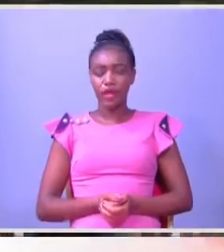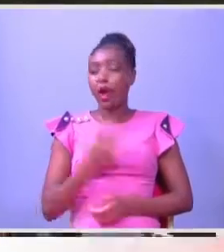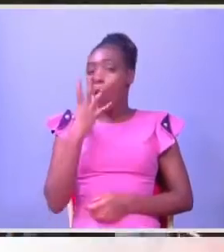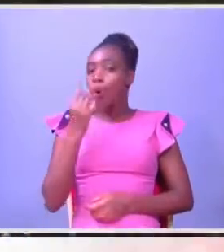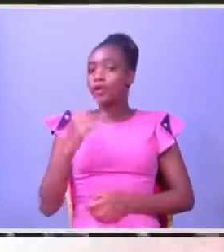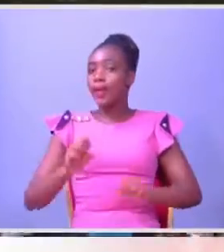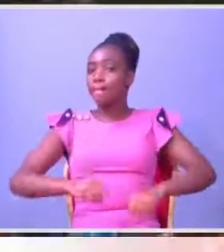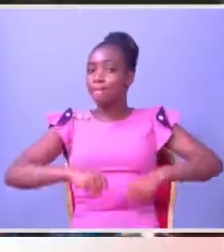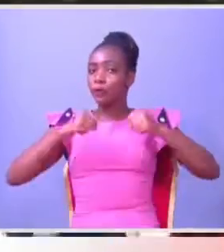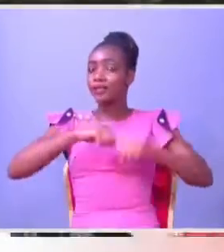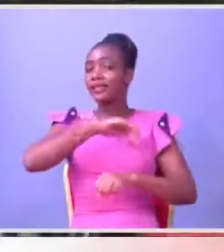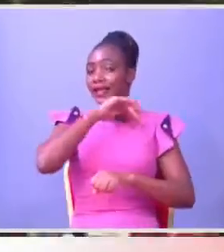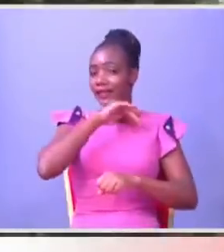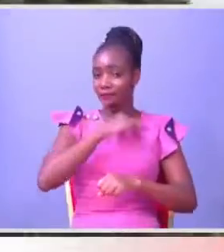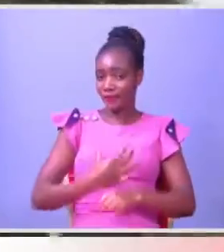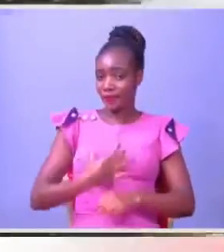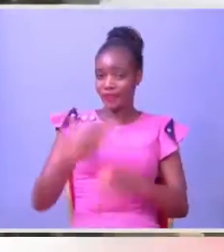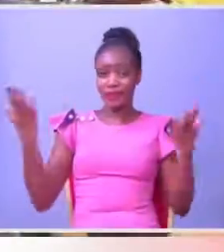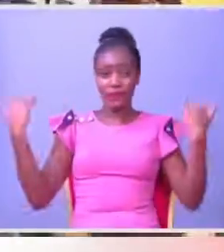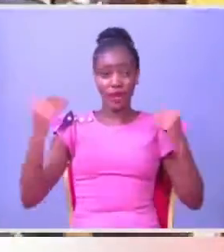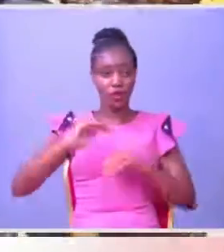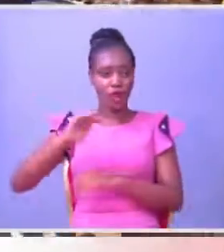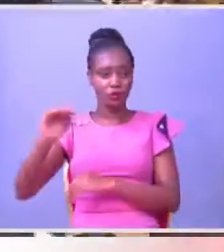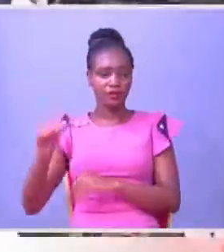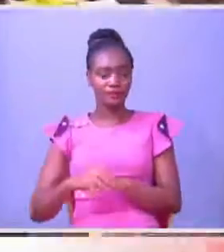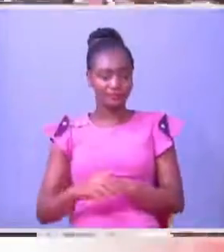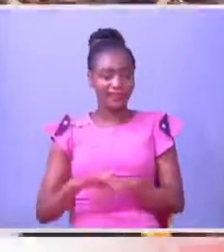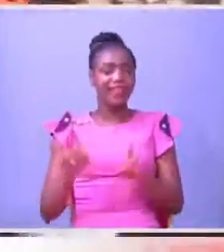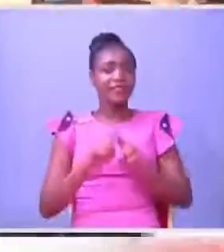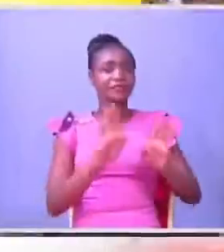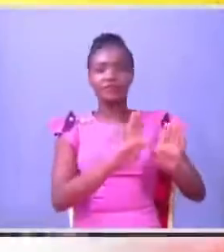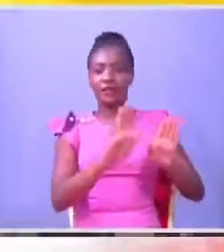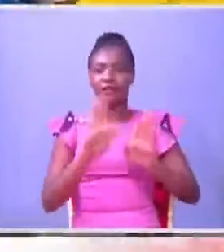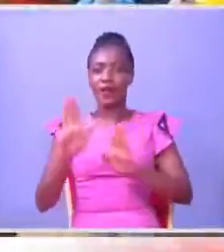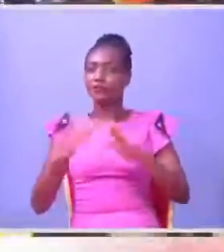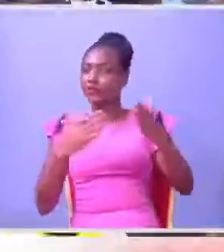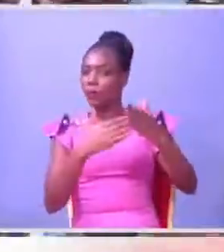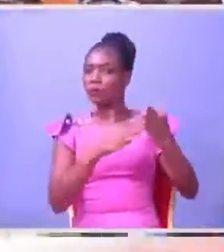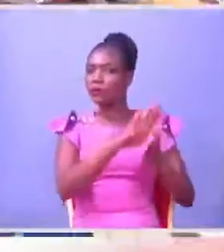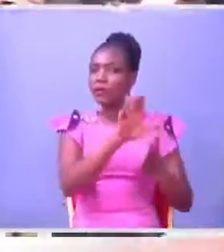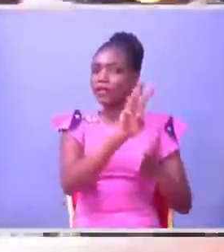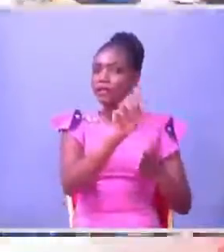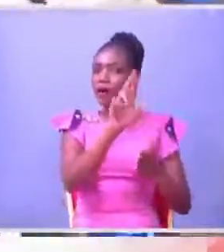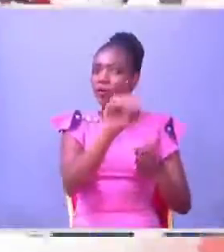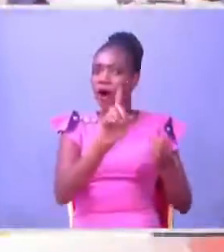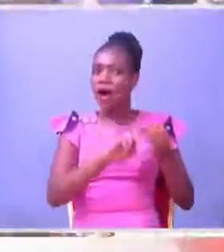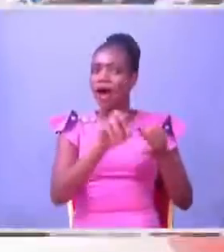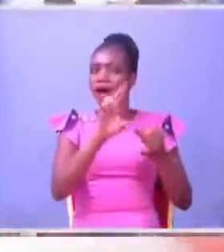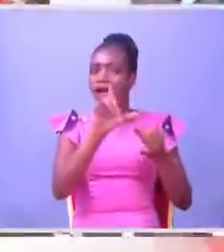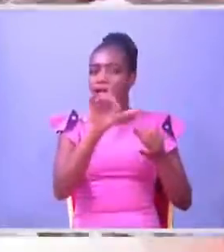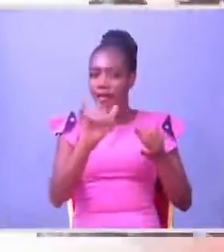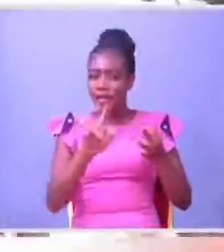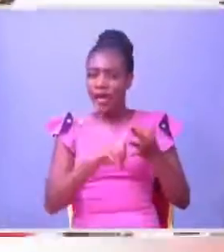ODM leader Raila Odinga was on a tour of Meru County, making stopovers in Maua Town, Lare,